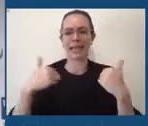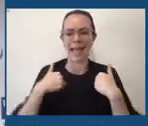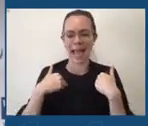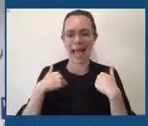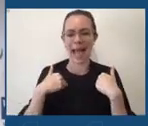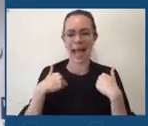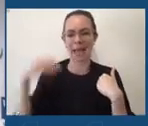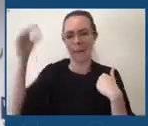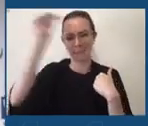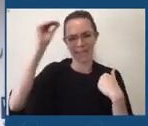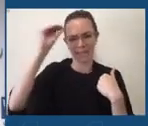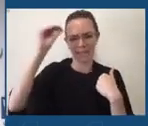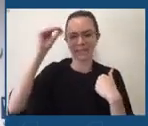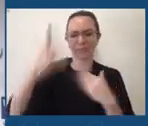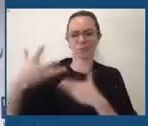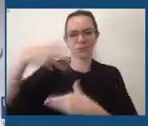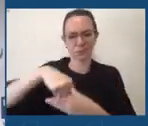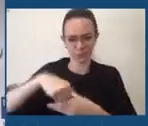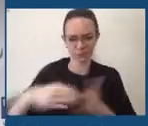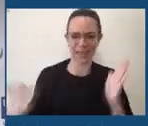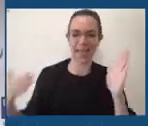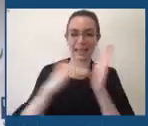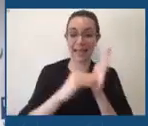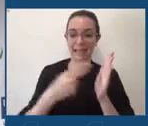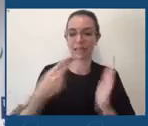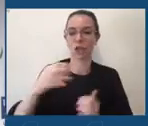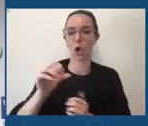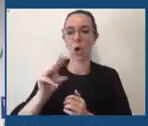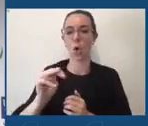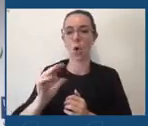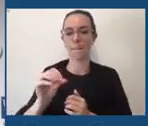on homophobia. And she